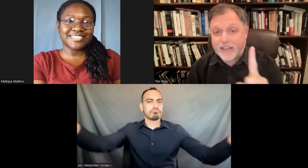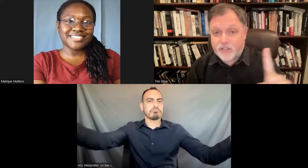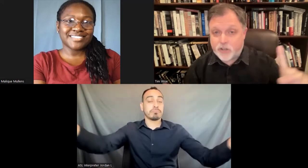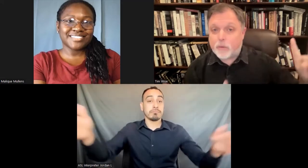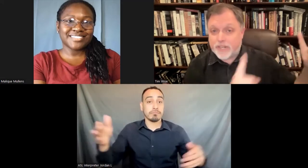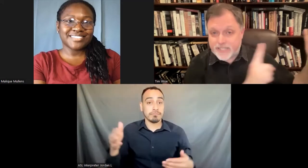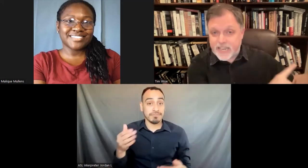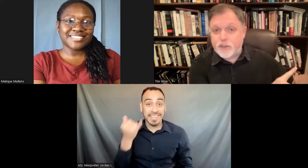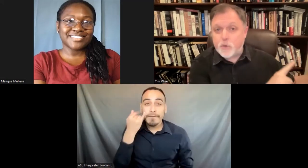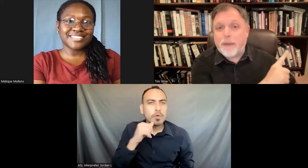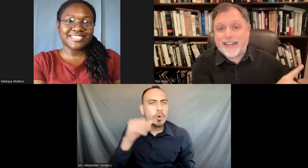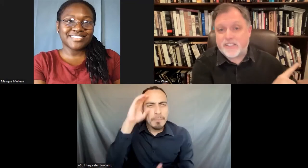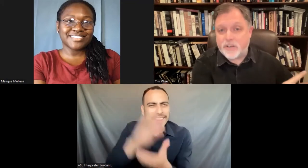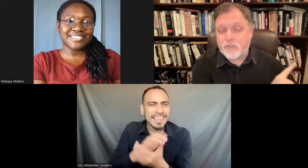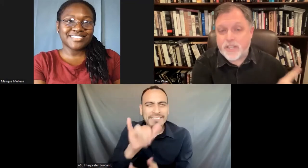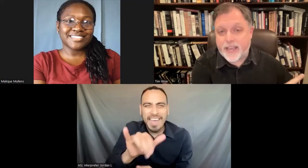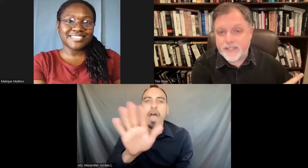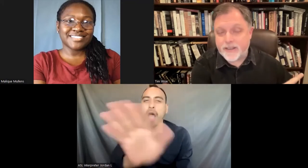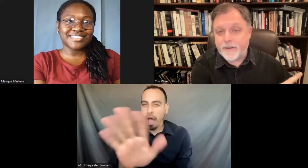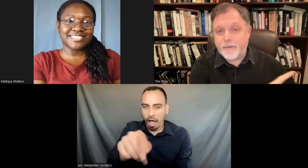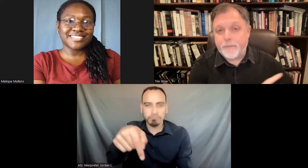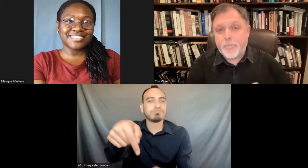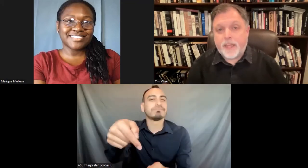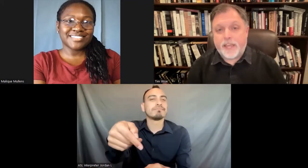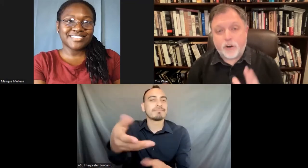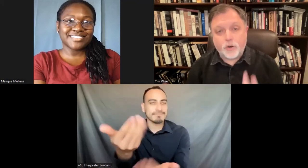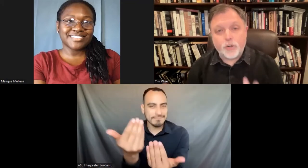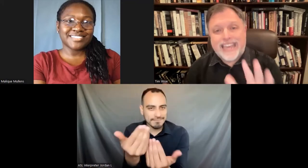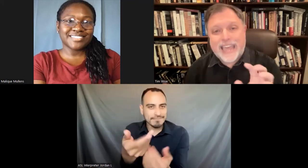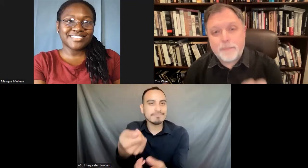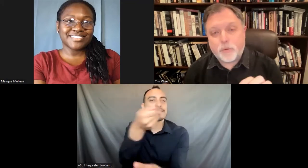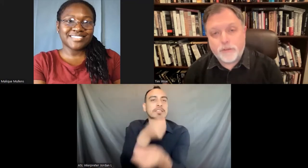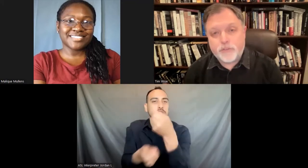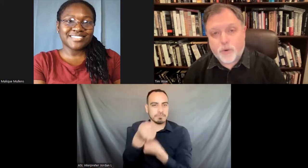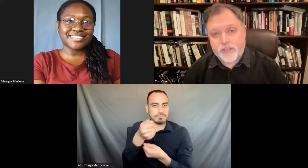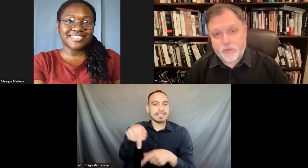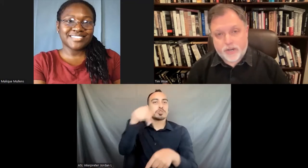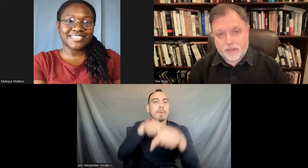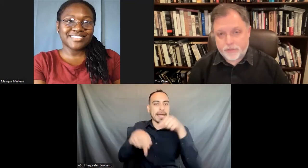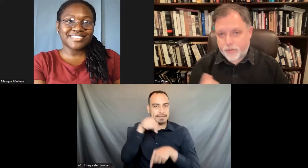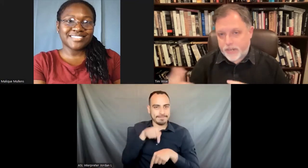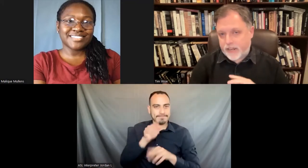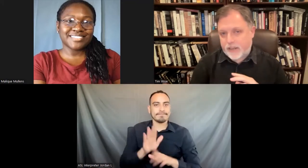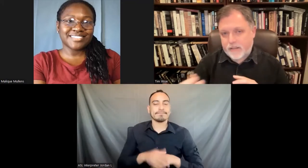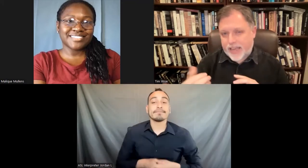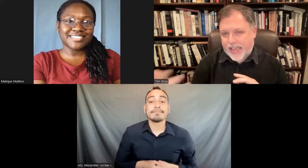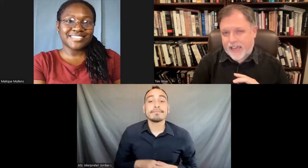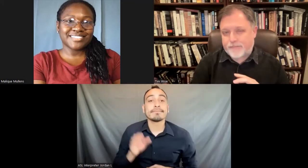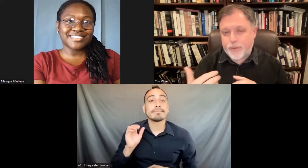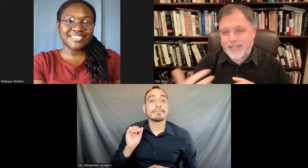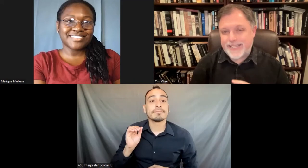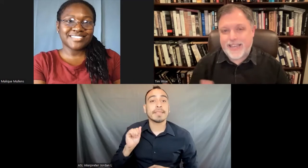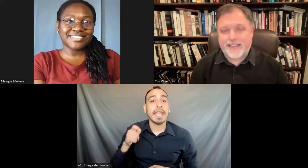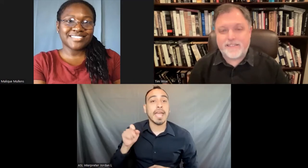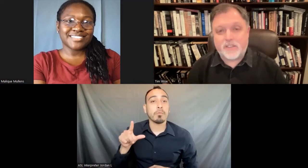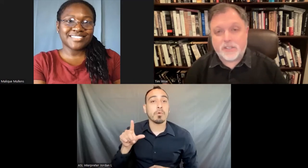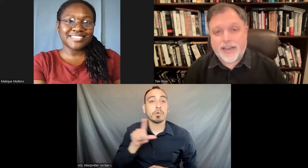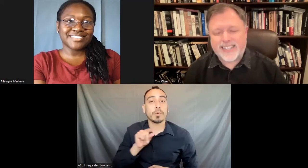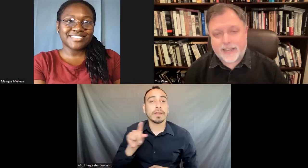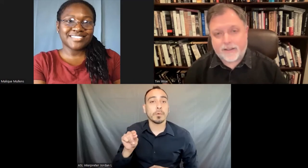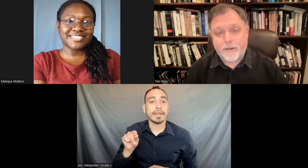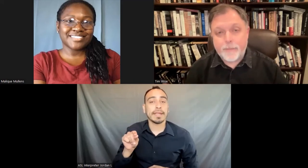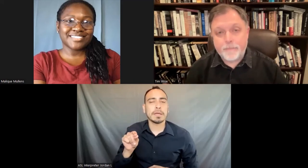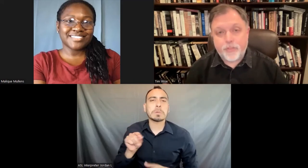was the attitude, I want to take you back to those days. In early April of 2020, 3.5 weeks into